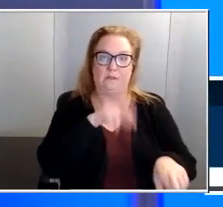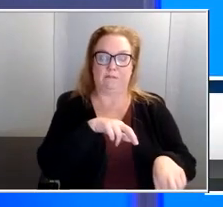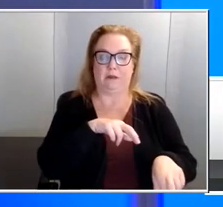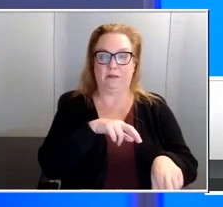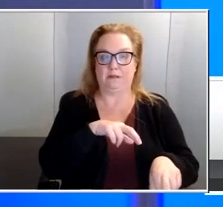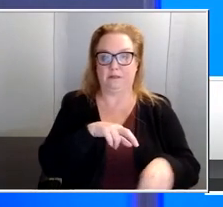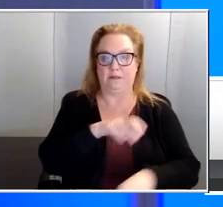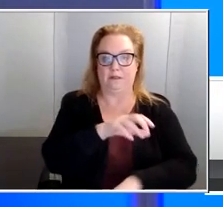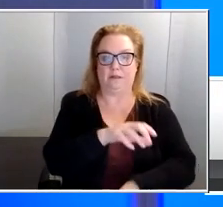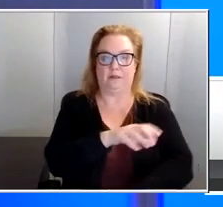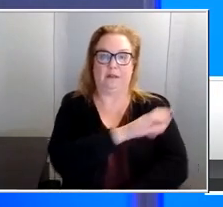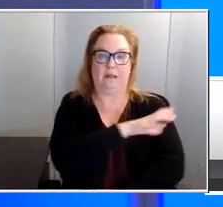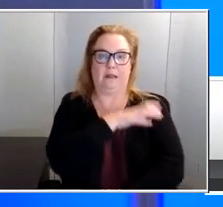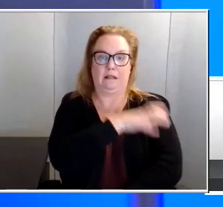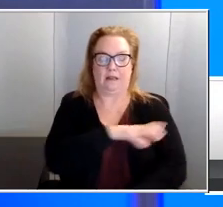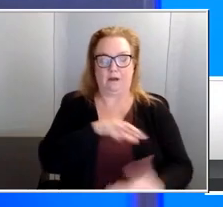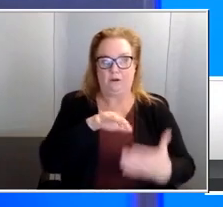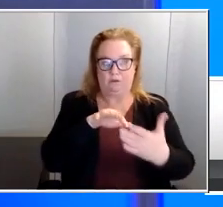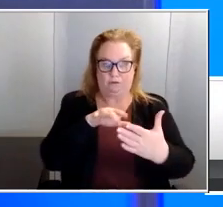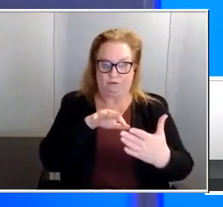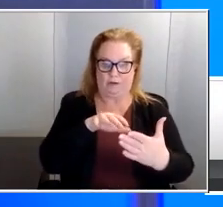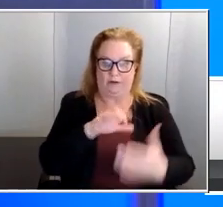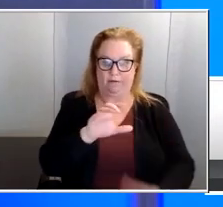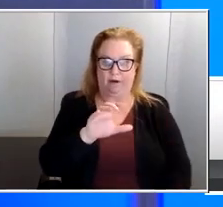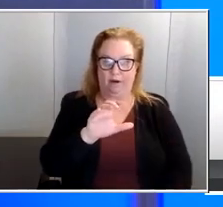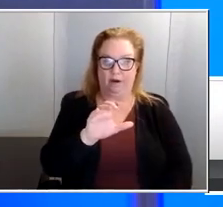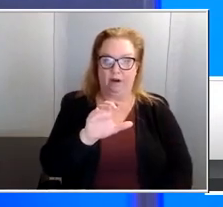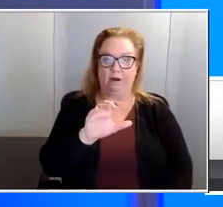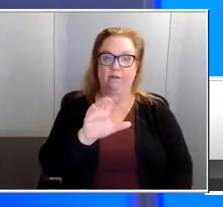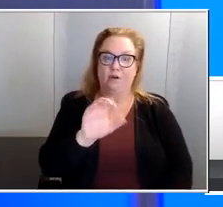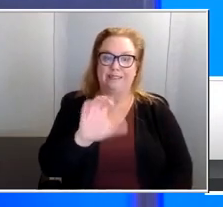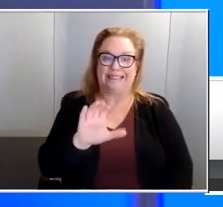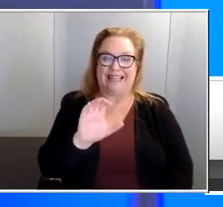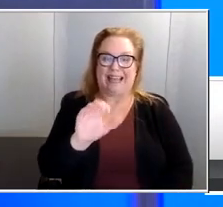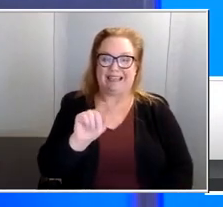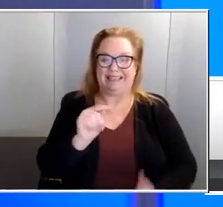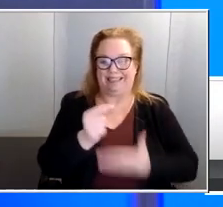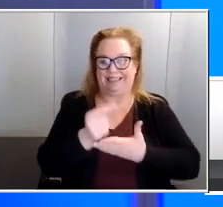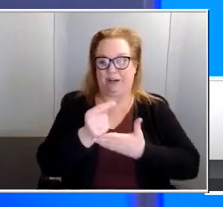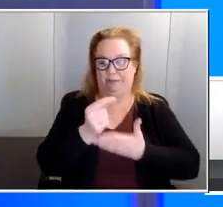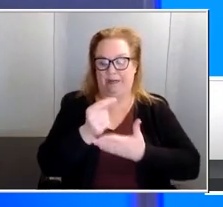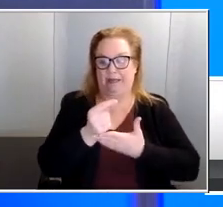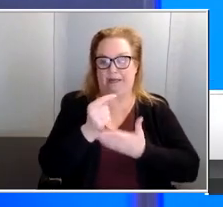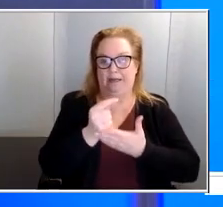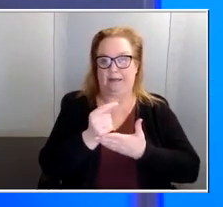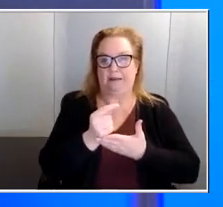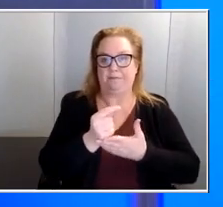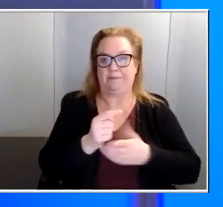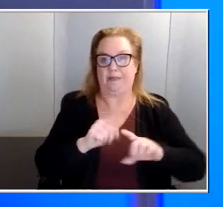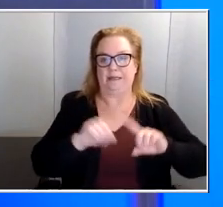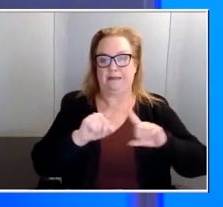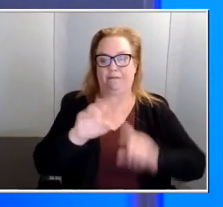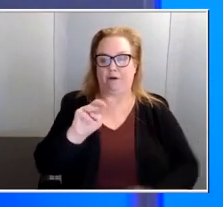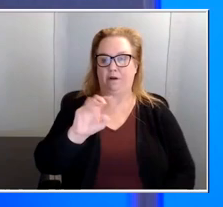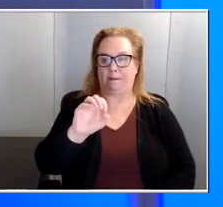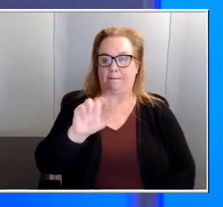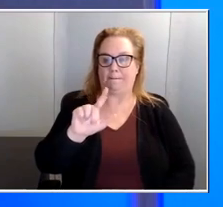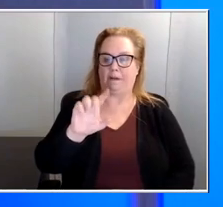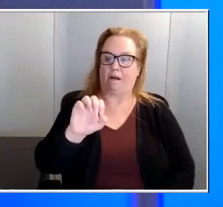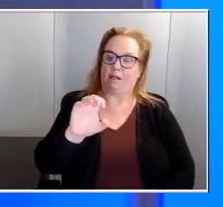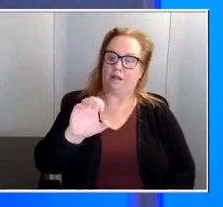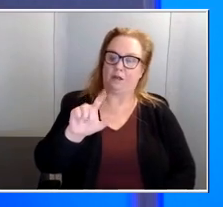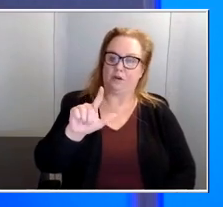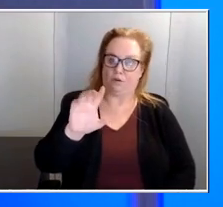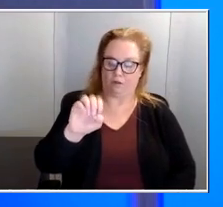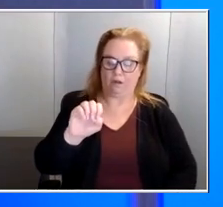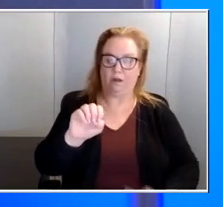clinical trial now for patients who have failed CAR T cell therapy, receiving a CAR T cell therapy directed at a different molecule on the